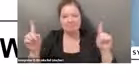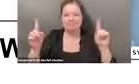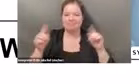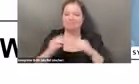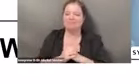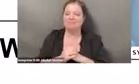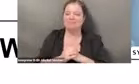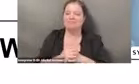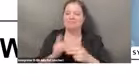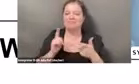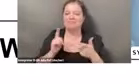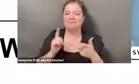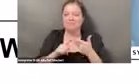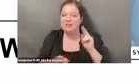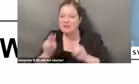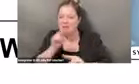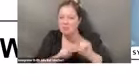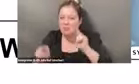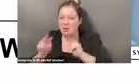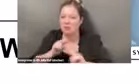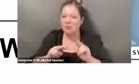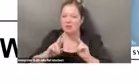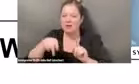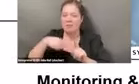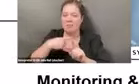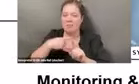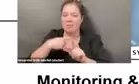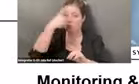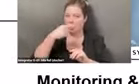and supervising bodies.